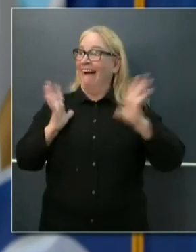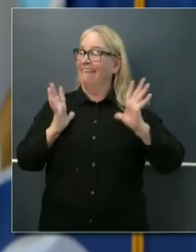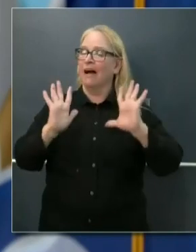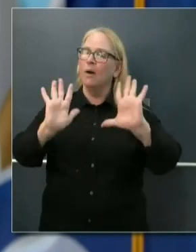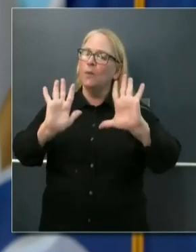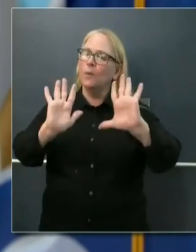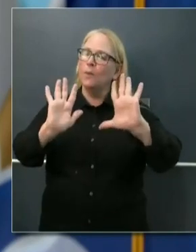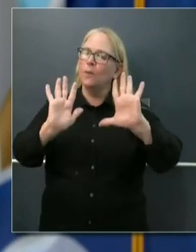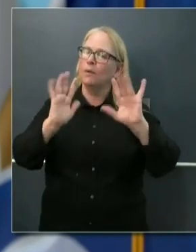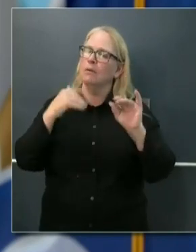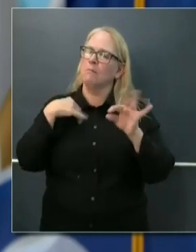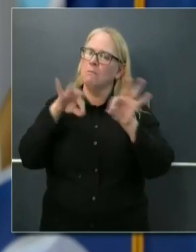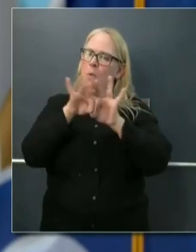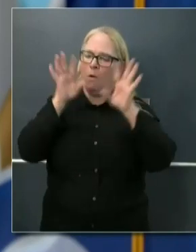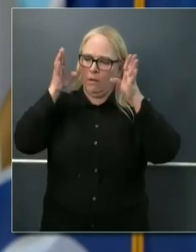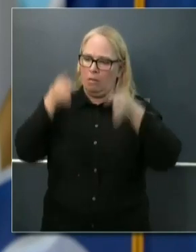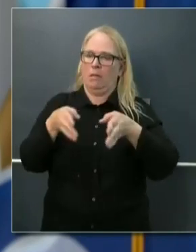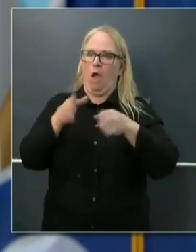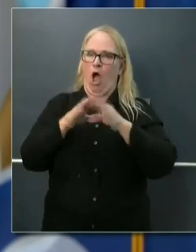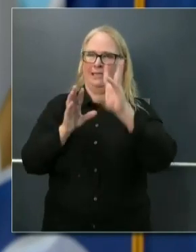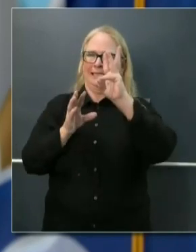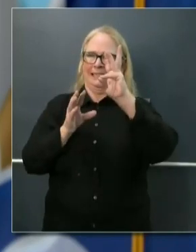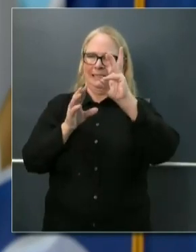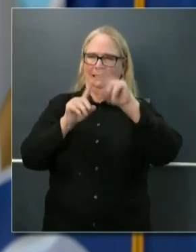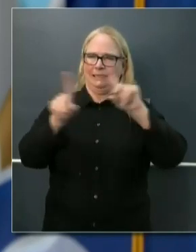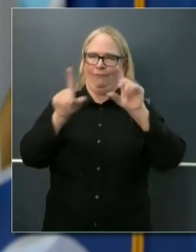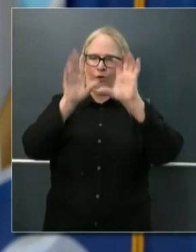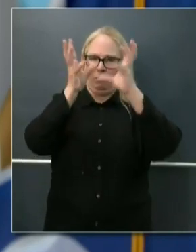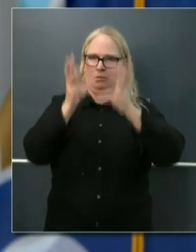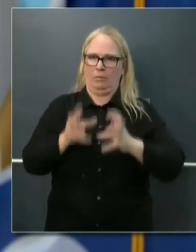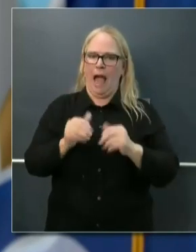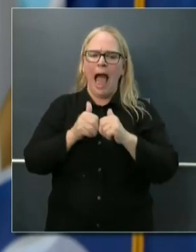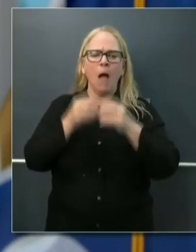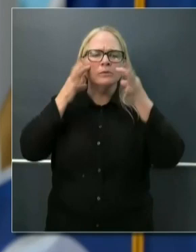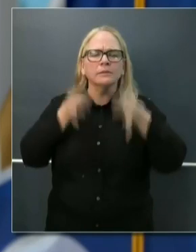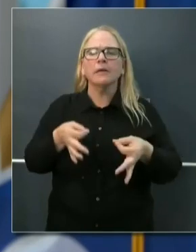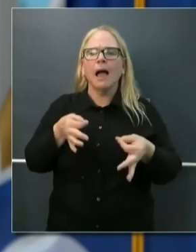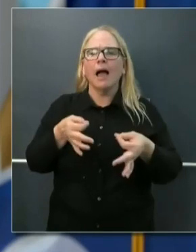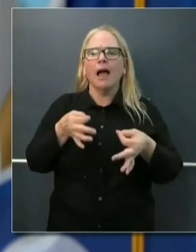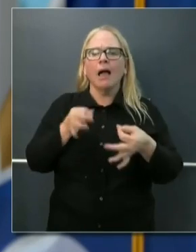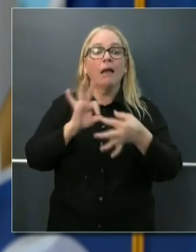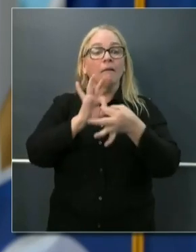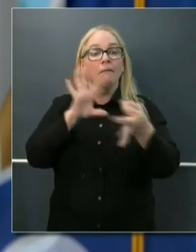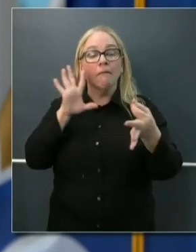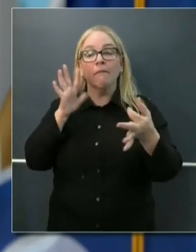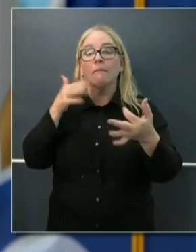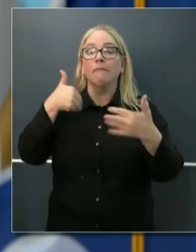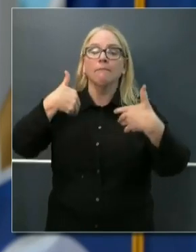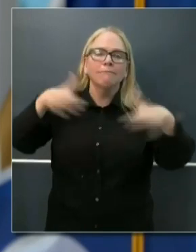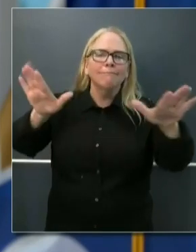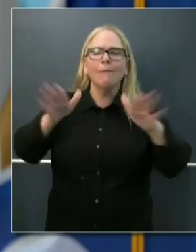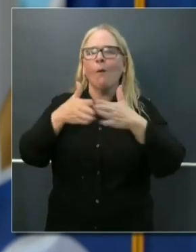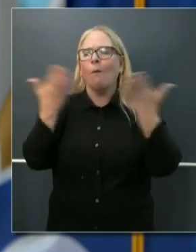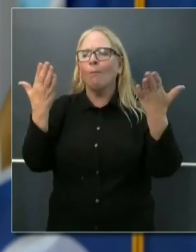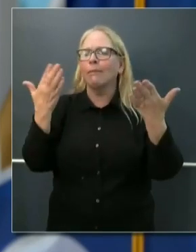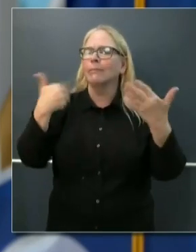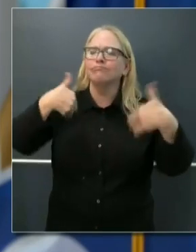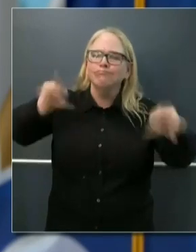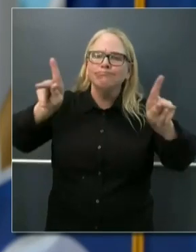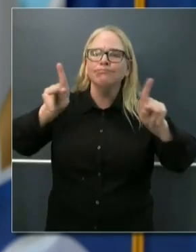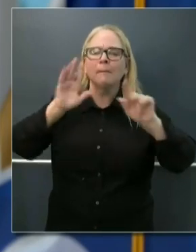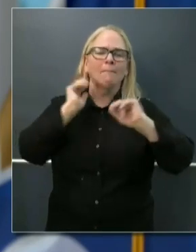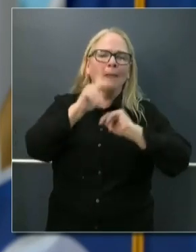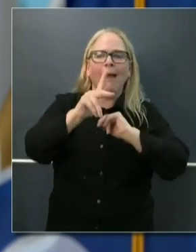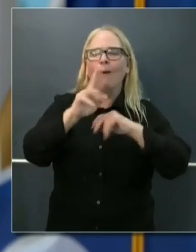which we make our determination about the future of our stay-at-home orders, that any new lights are yet green. We were